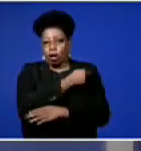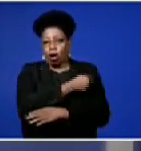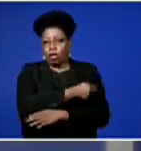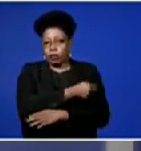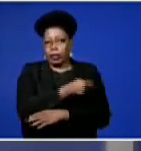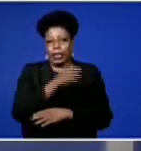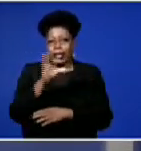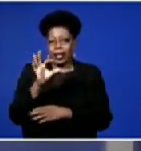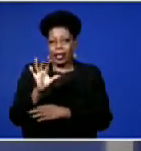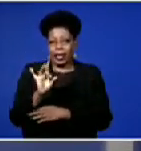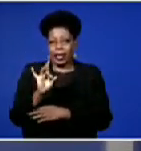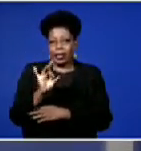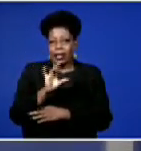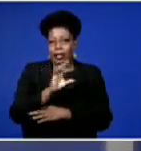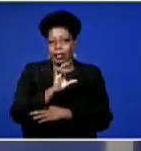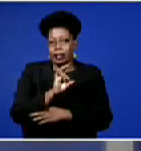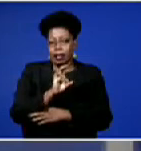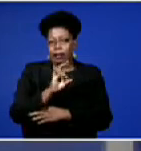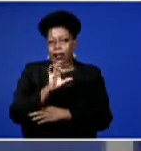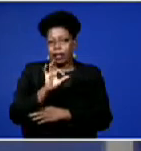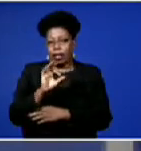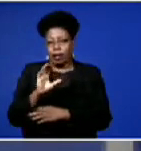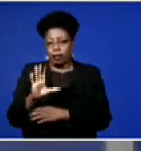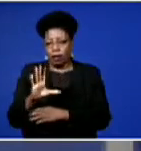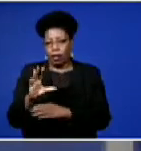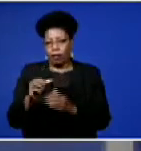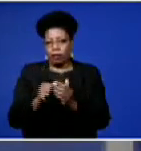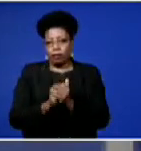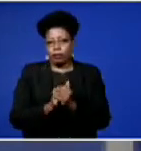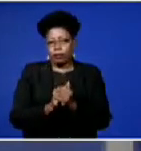357-8795. Management apologizes for